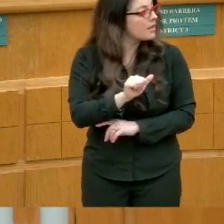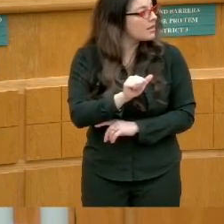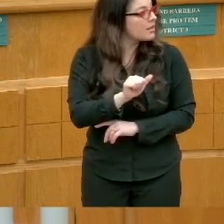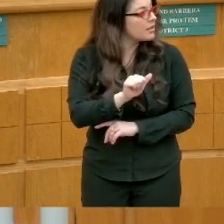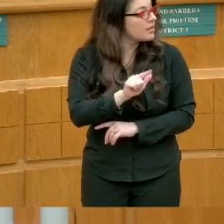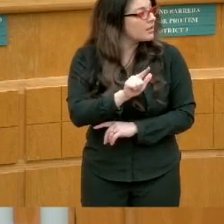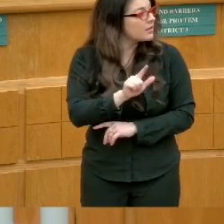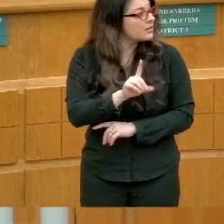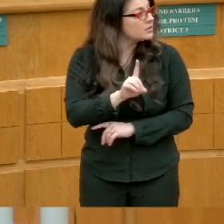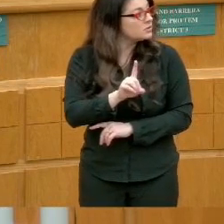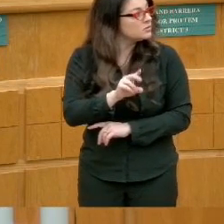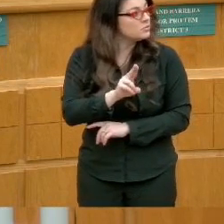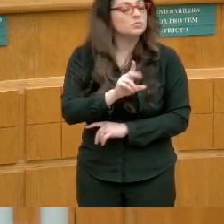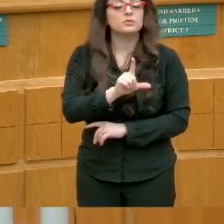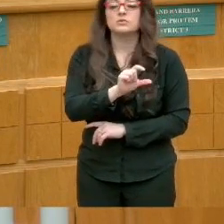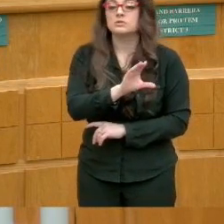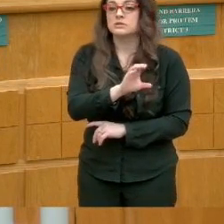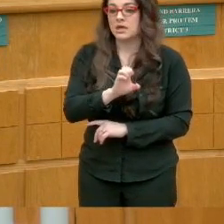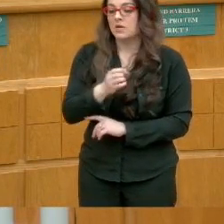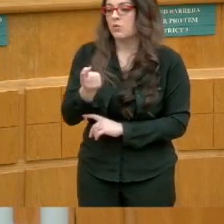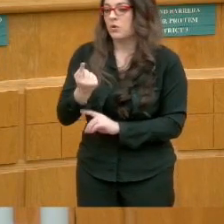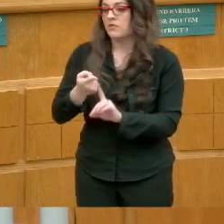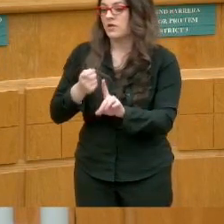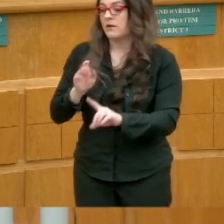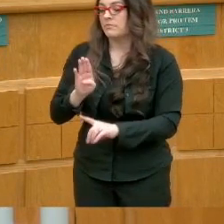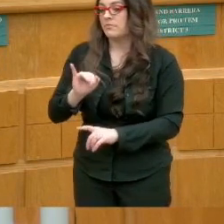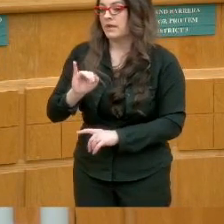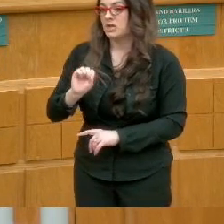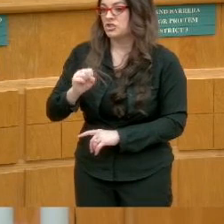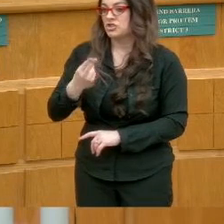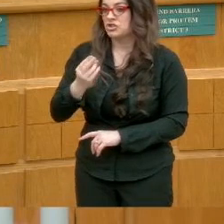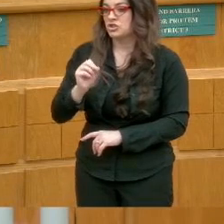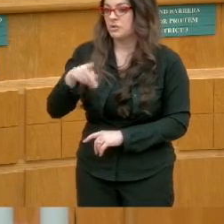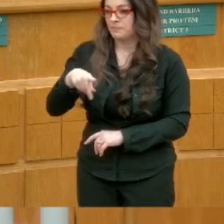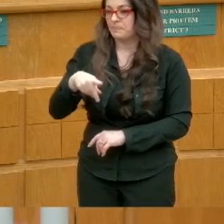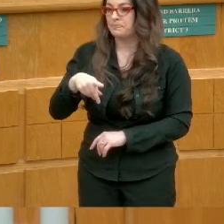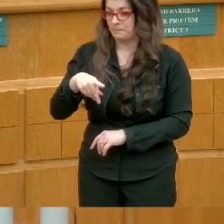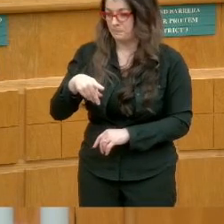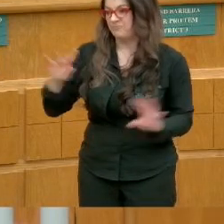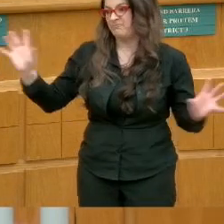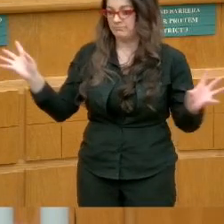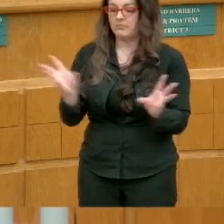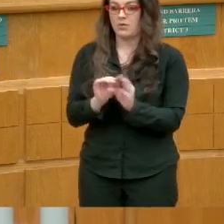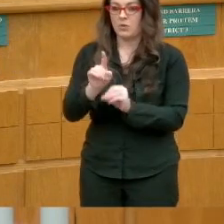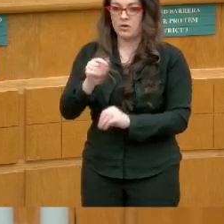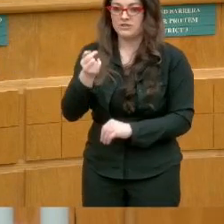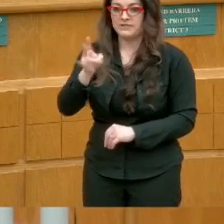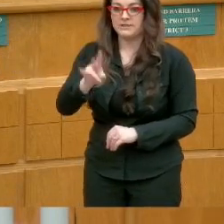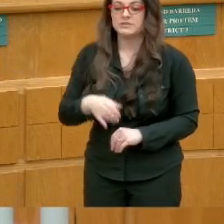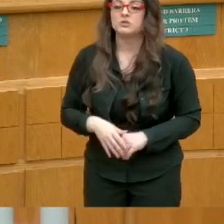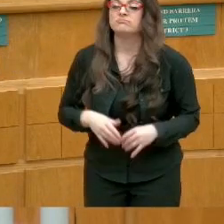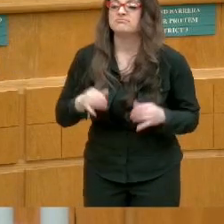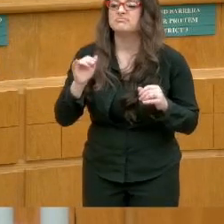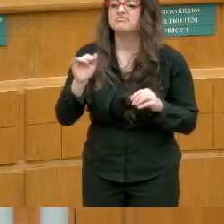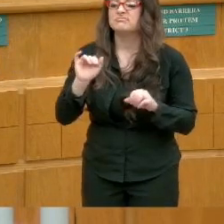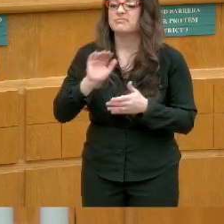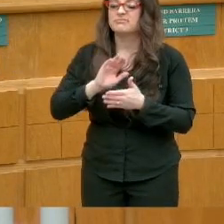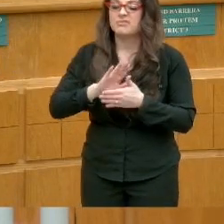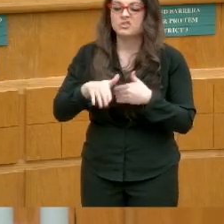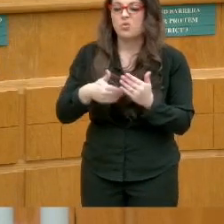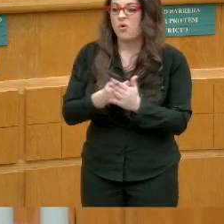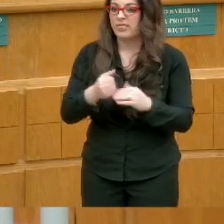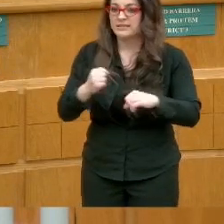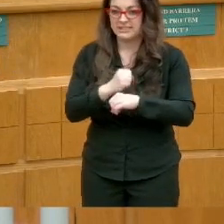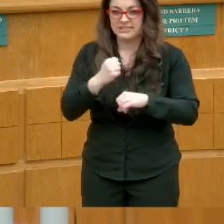that 117. Okay, so those are the statistics. I think we're gonna do a translation in Spanish,